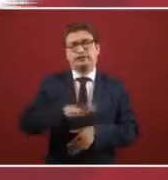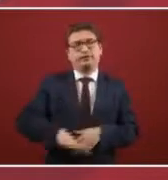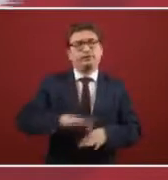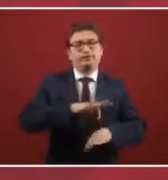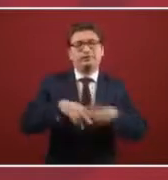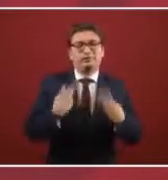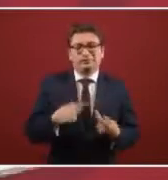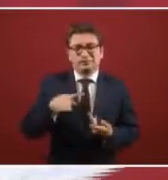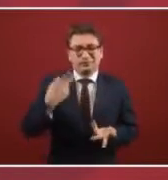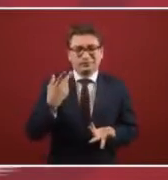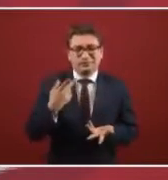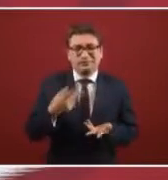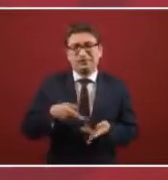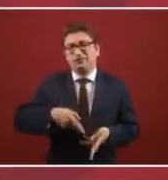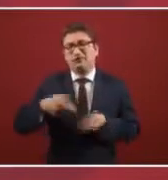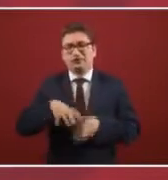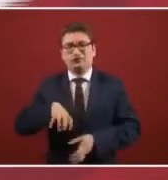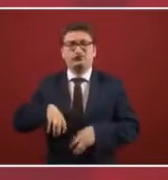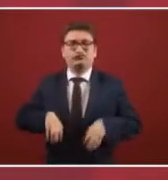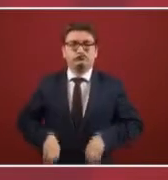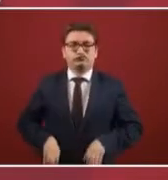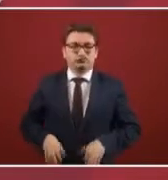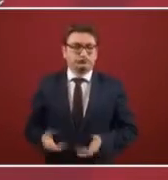y luego And then